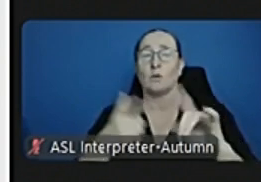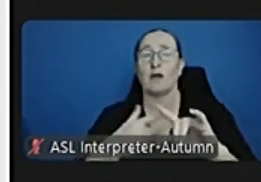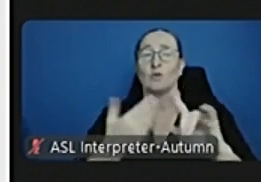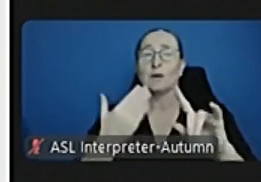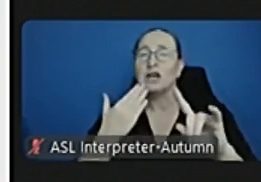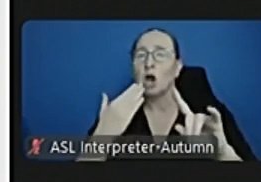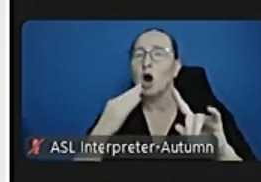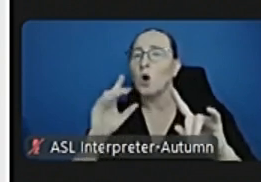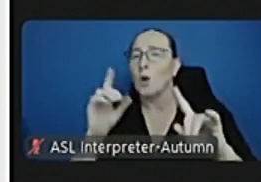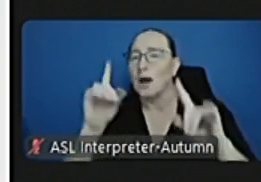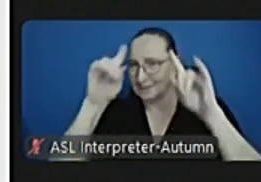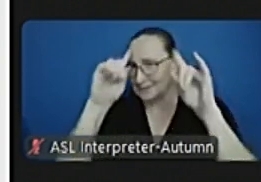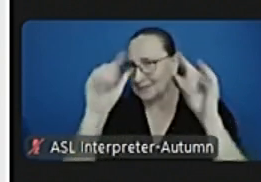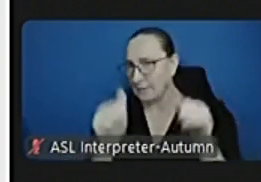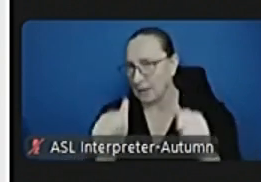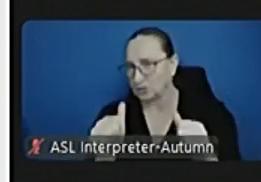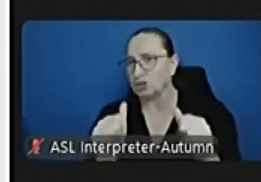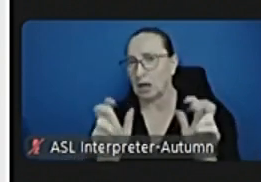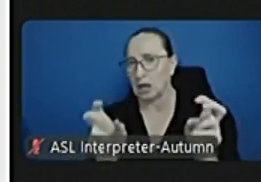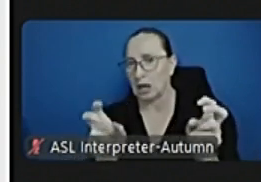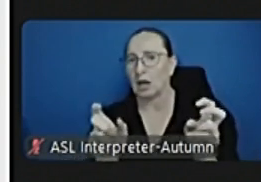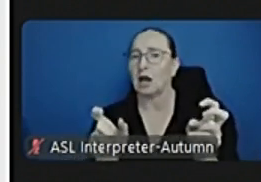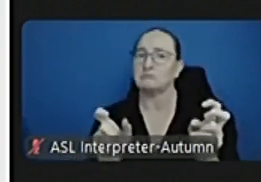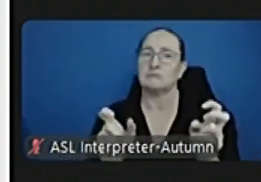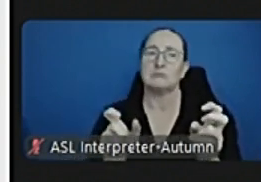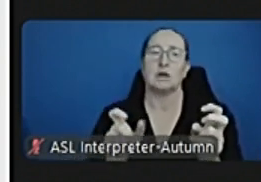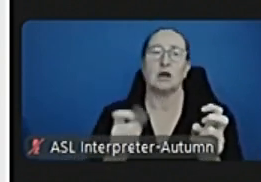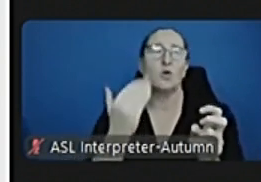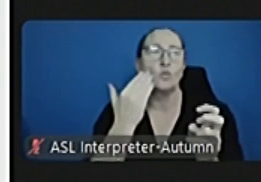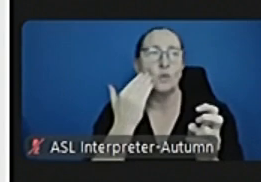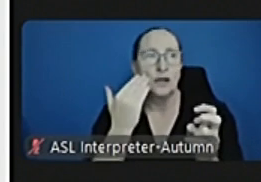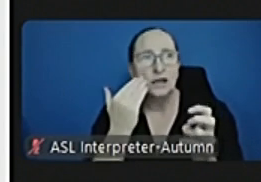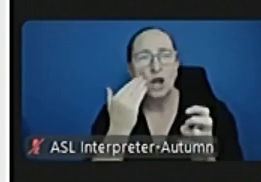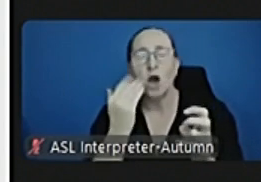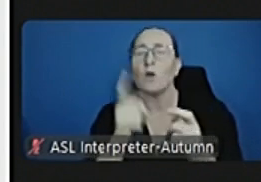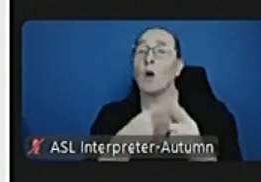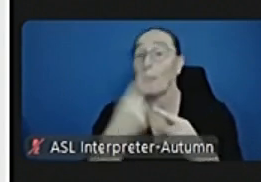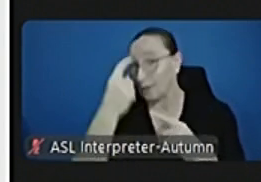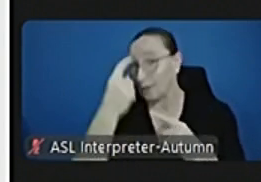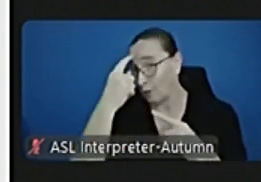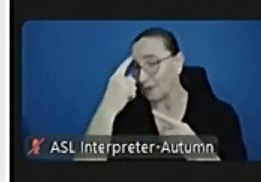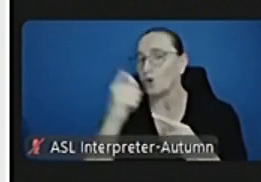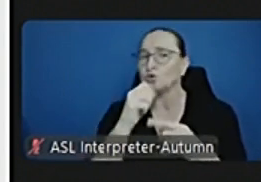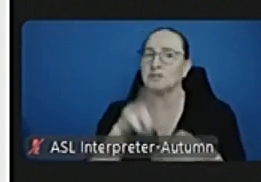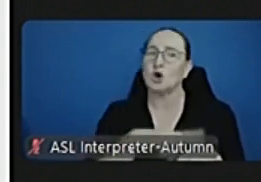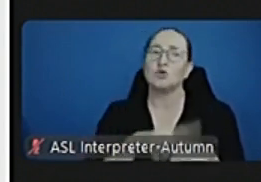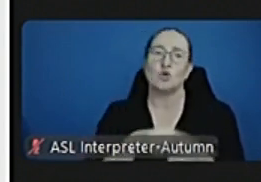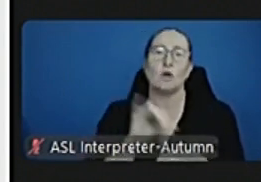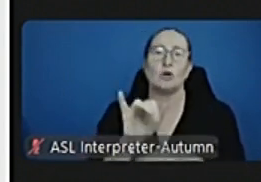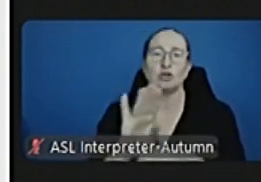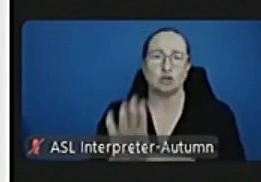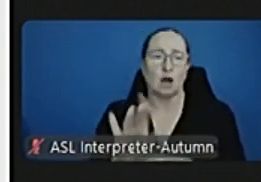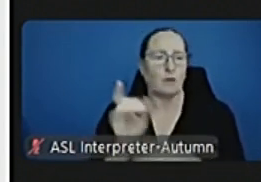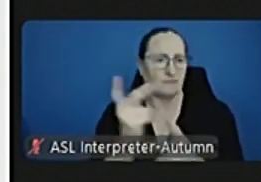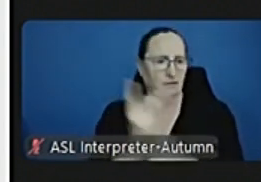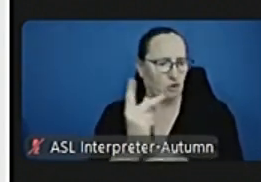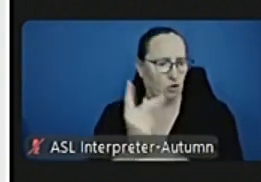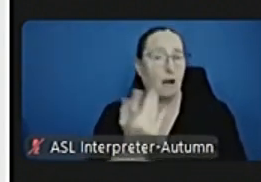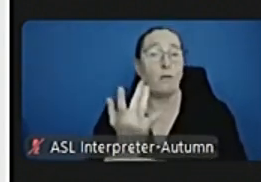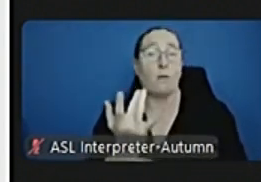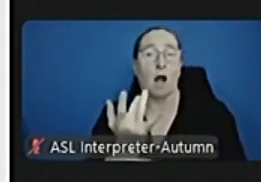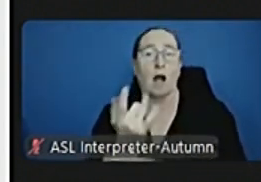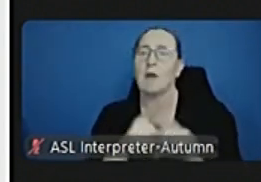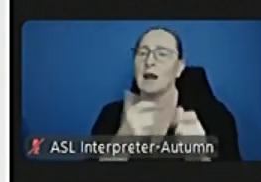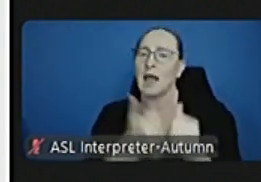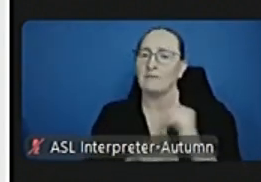dementia is. I'm not going to get into the details of that. We know it's when the brain doesn't do its normal jobs, and we got to find out why. But everyone